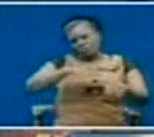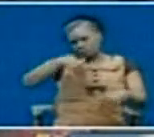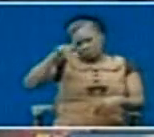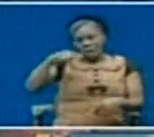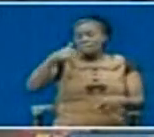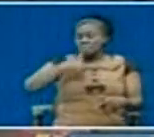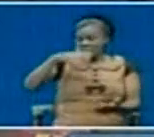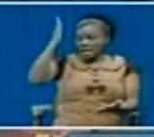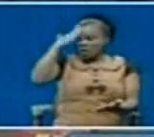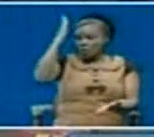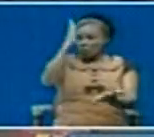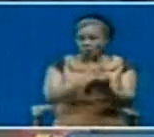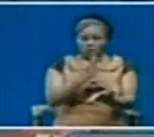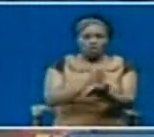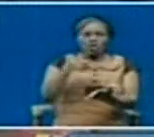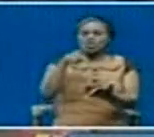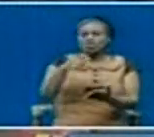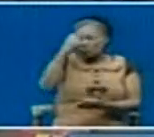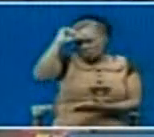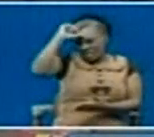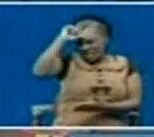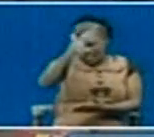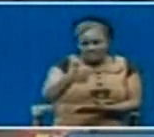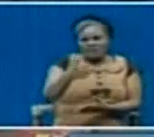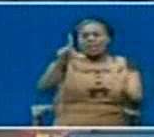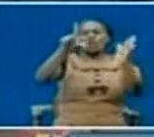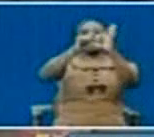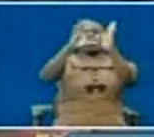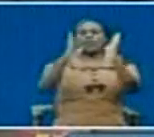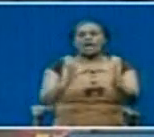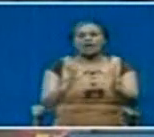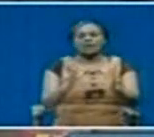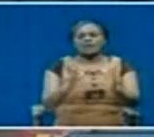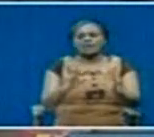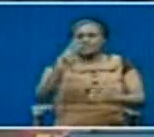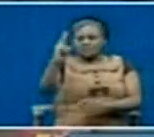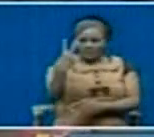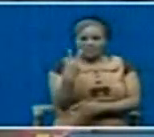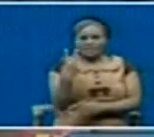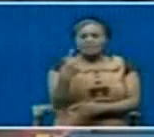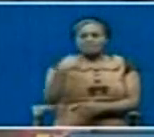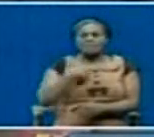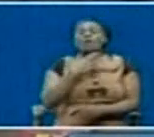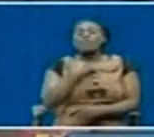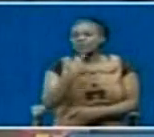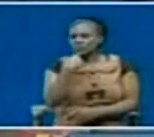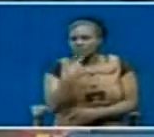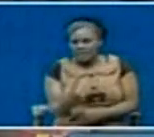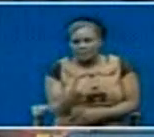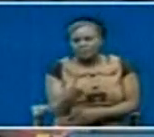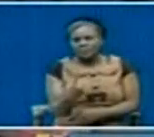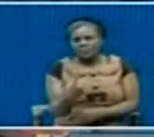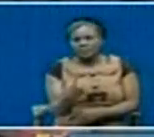All I know is you are a brilliant lawyer. Mm. Thank you. And second thing I like to say is that